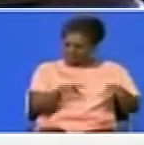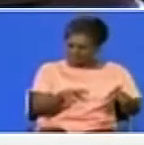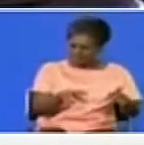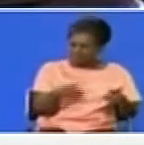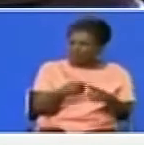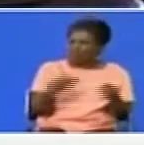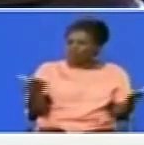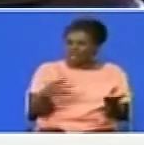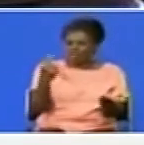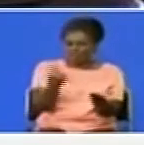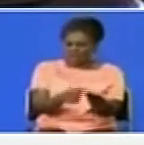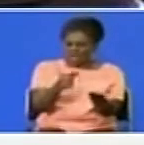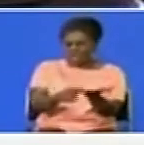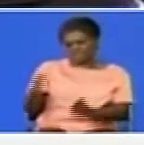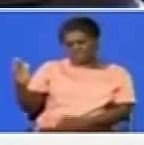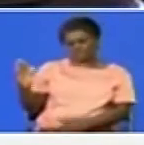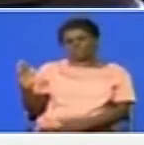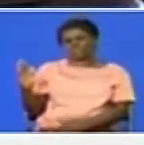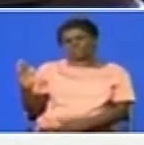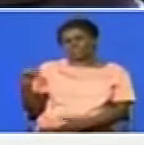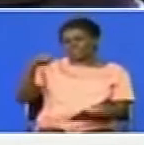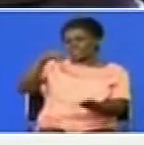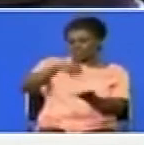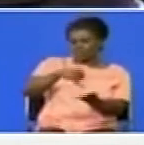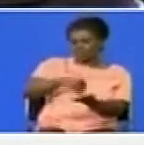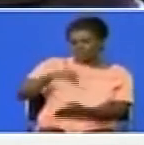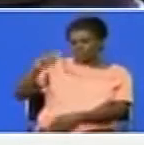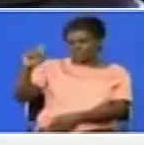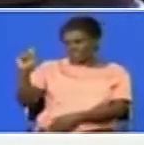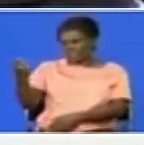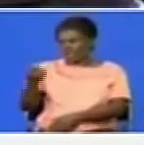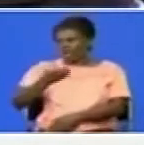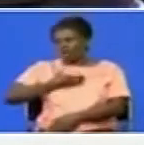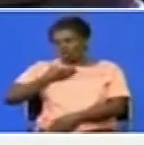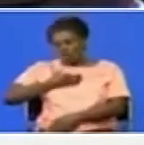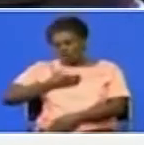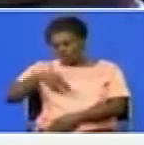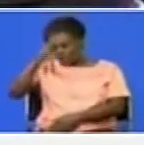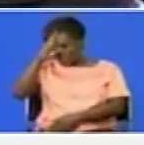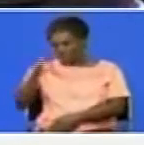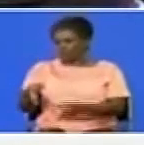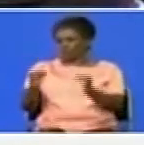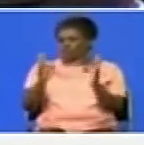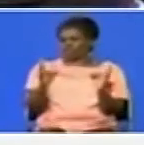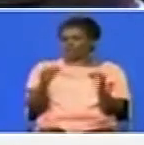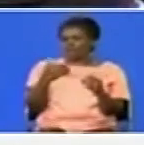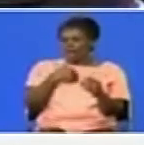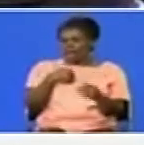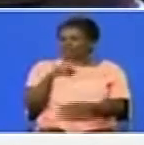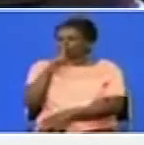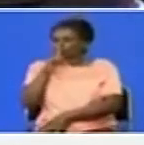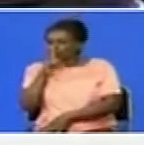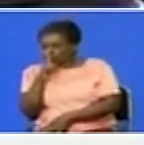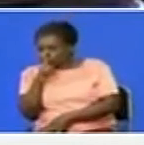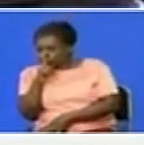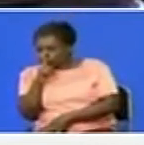of Ugandan security forces, including Kenya's own security officers. But there has been a hush about it.